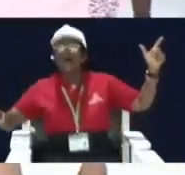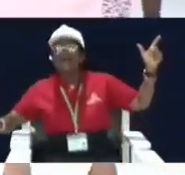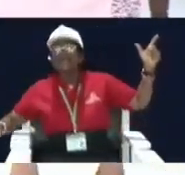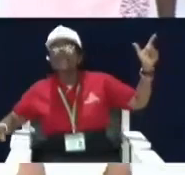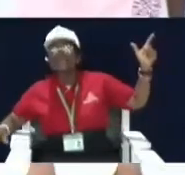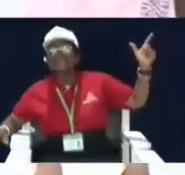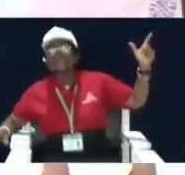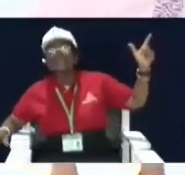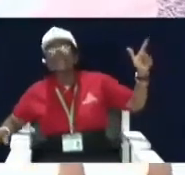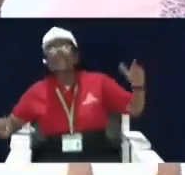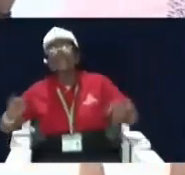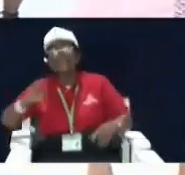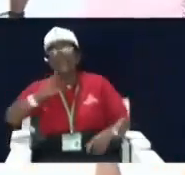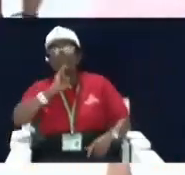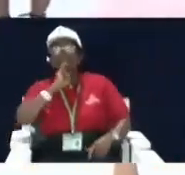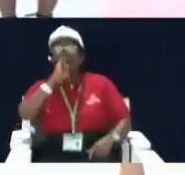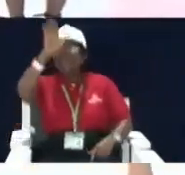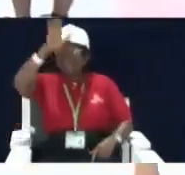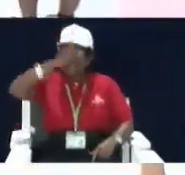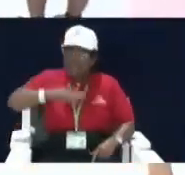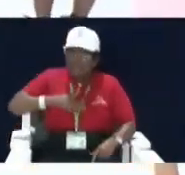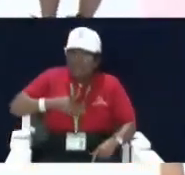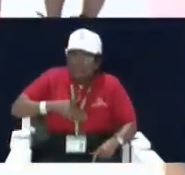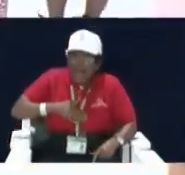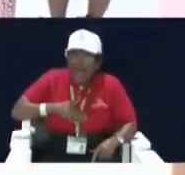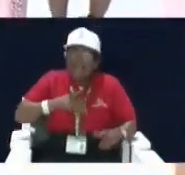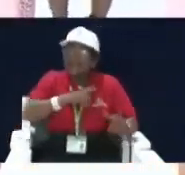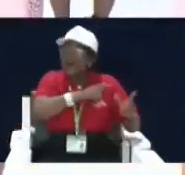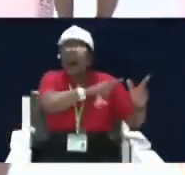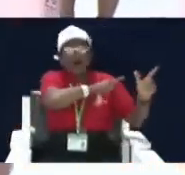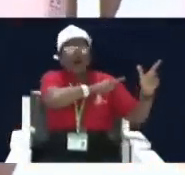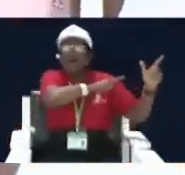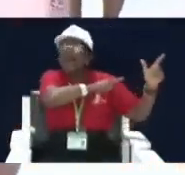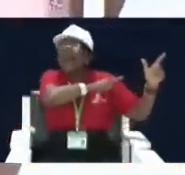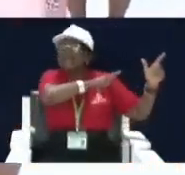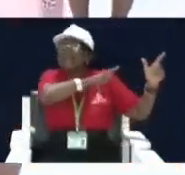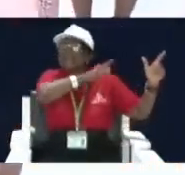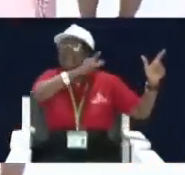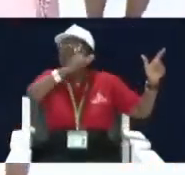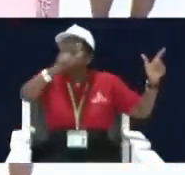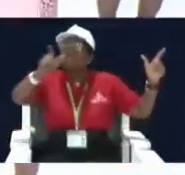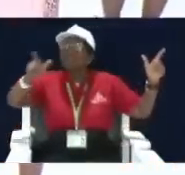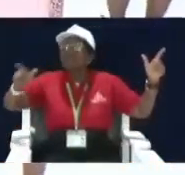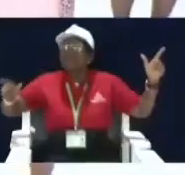He's my Lord, He's my Lord,